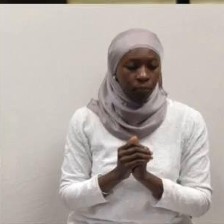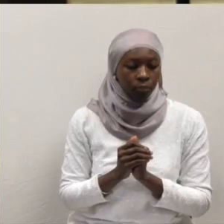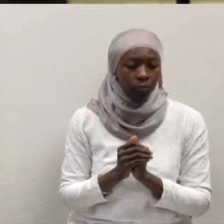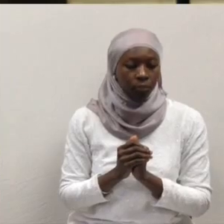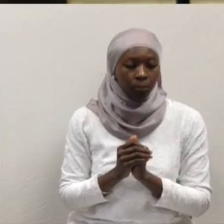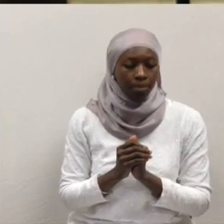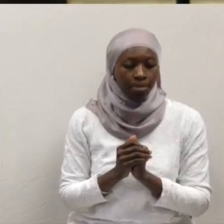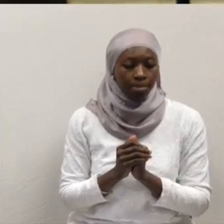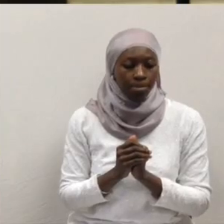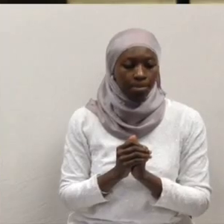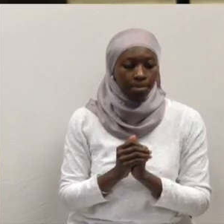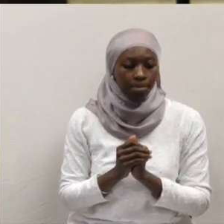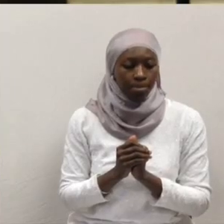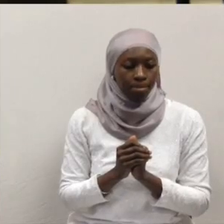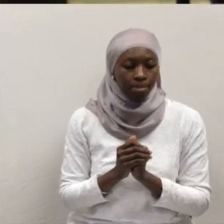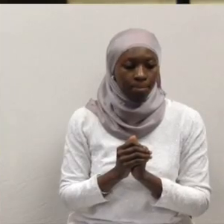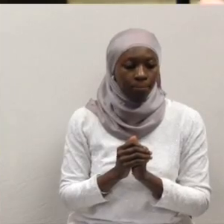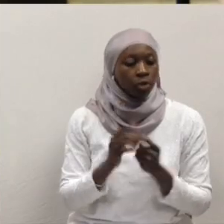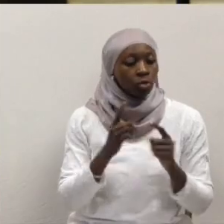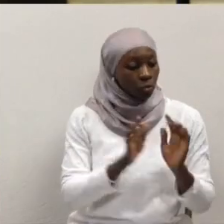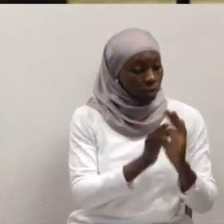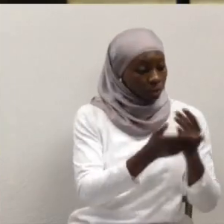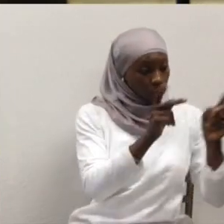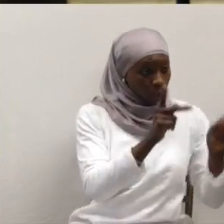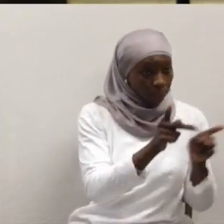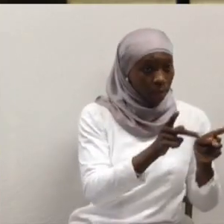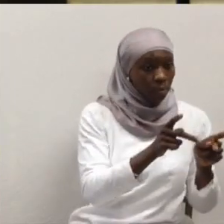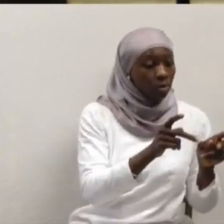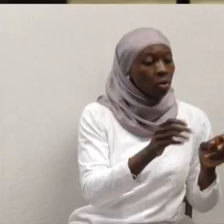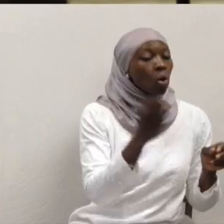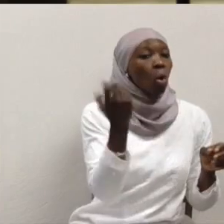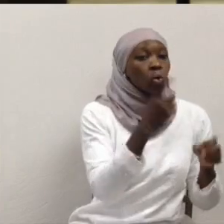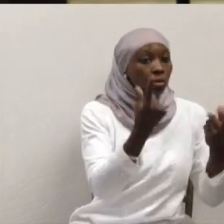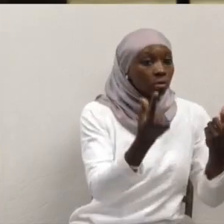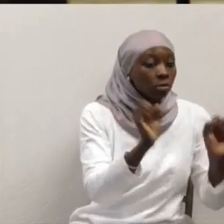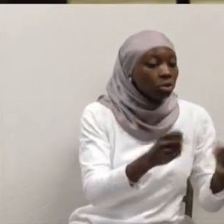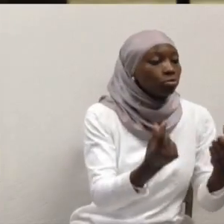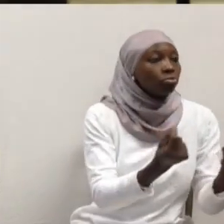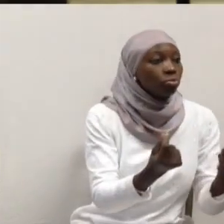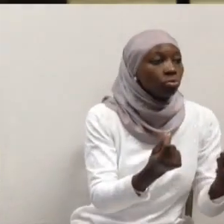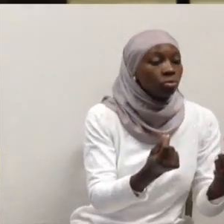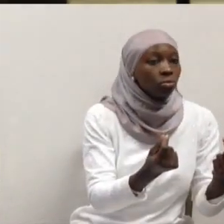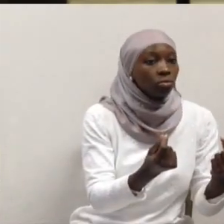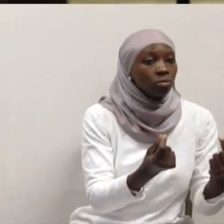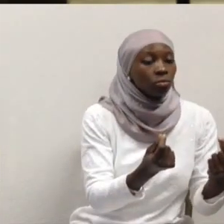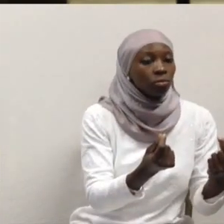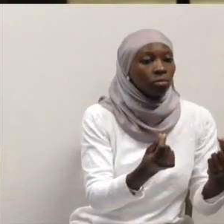the resolve of the community from within by making them listen to the hypocrites.